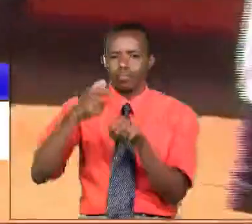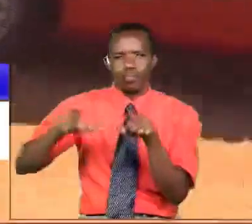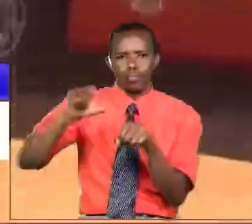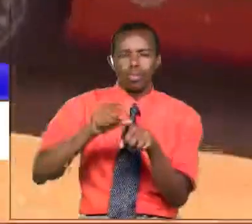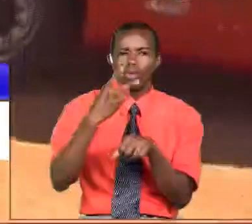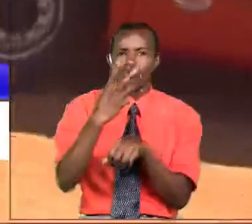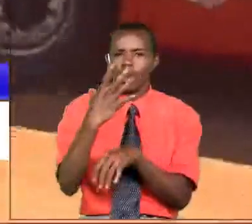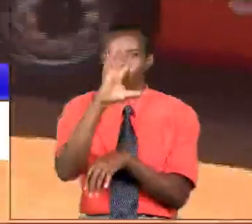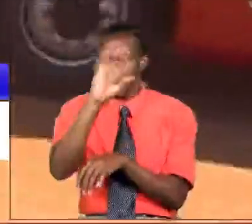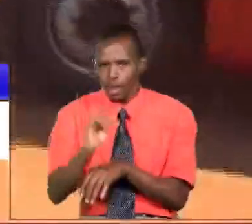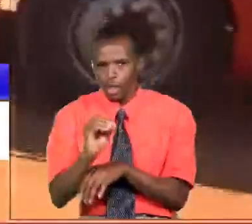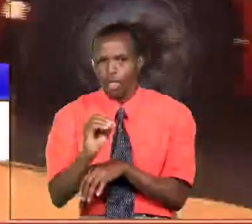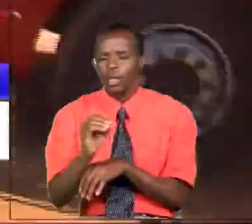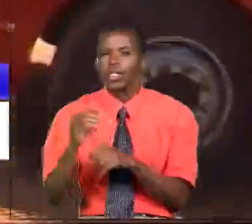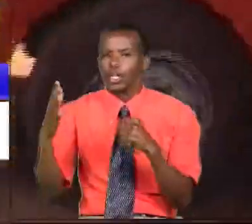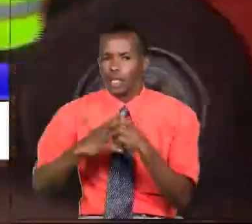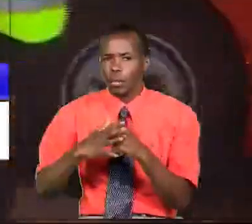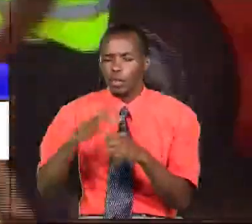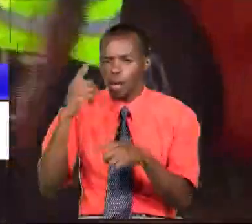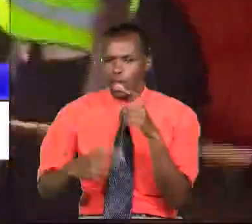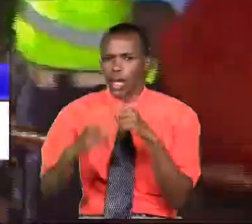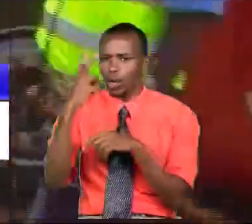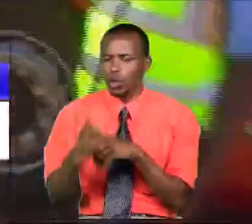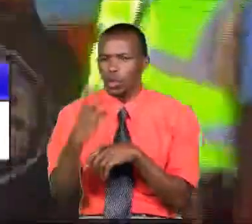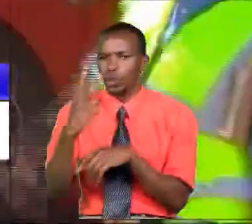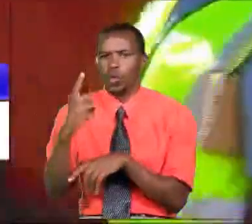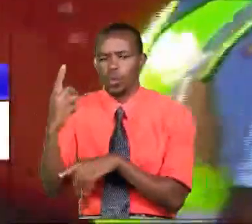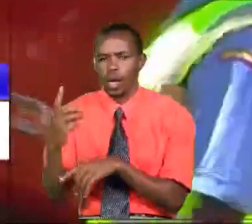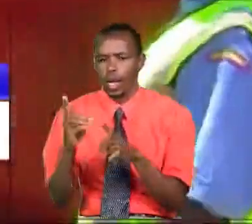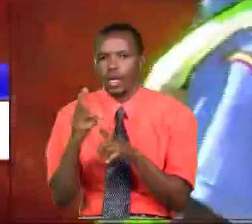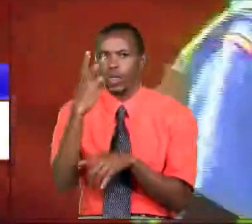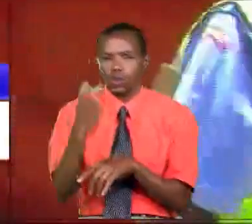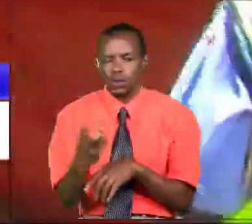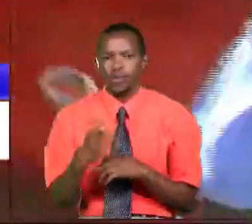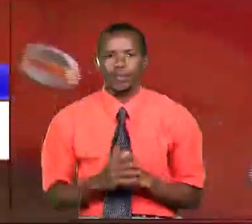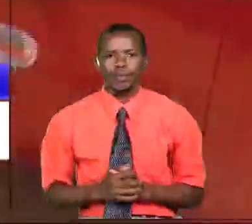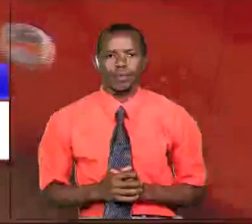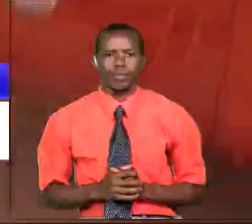by 25% as of September 20th, 2021.